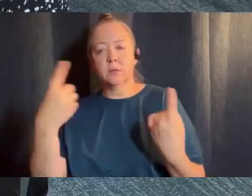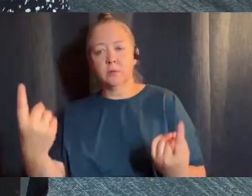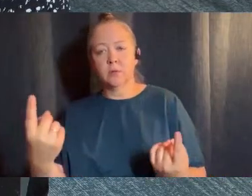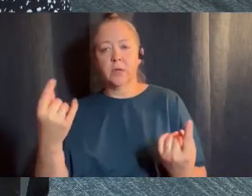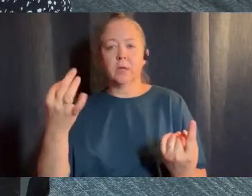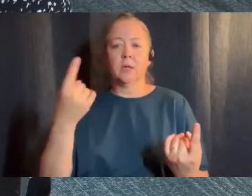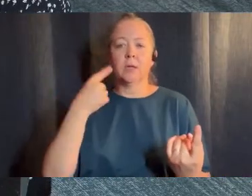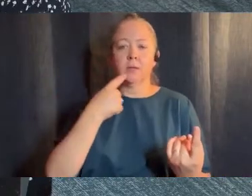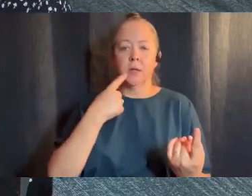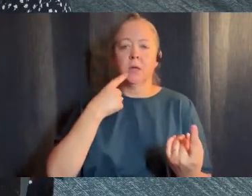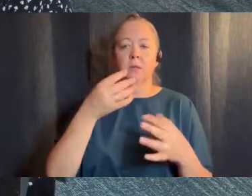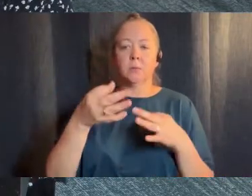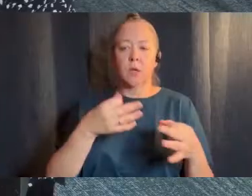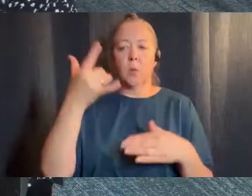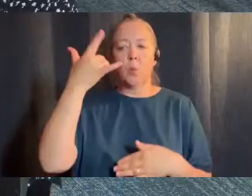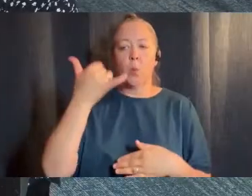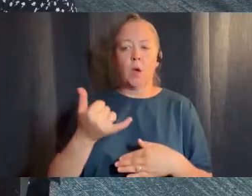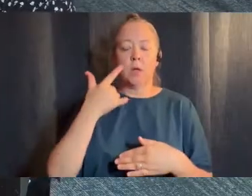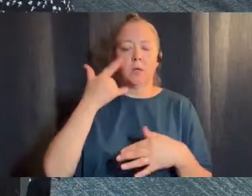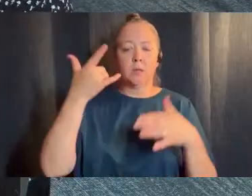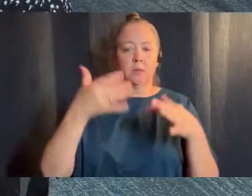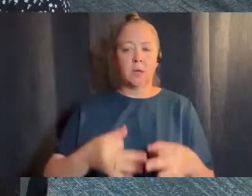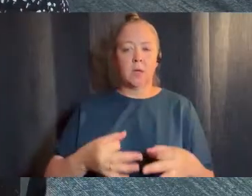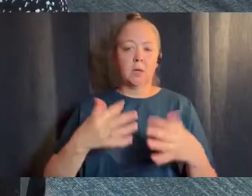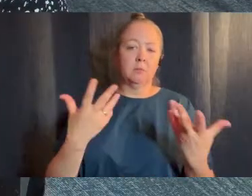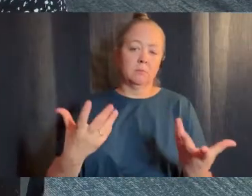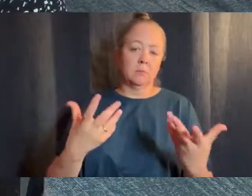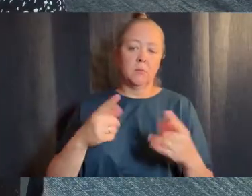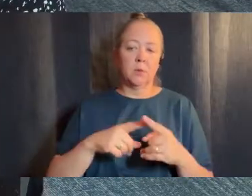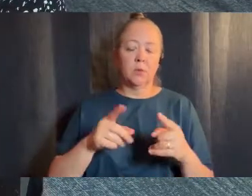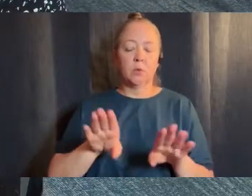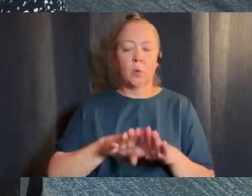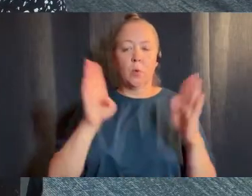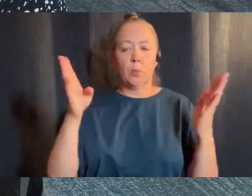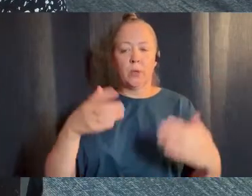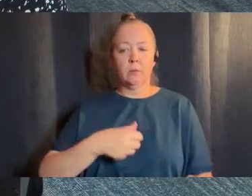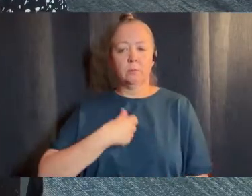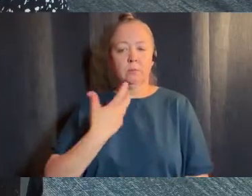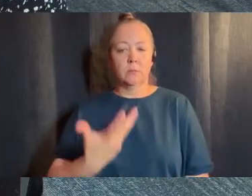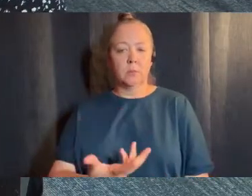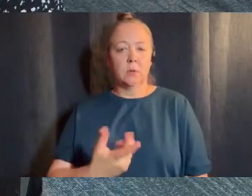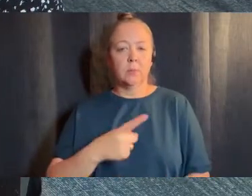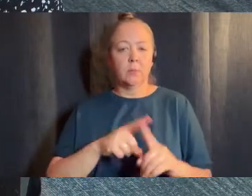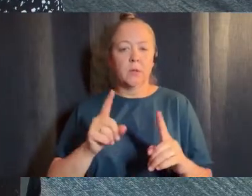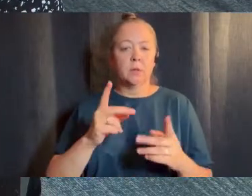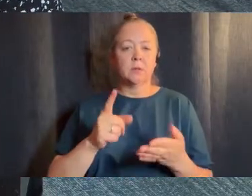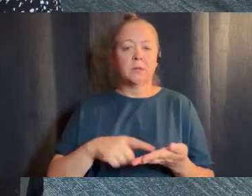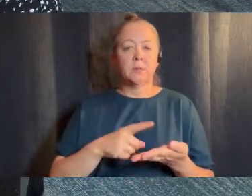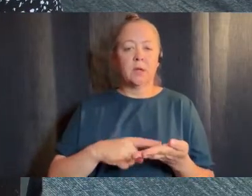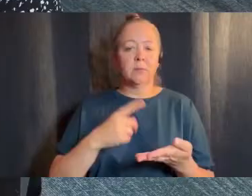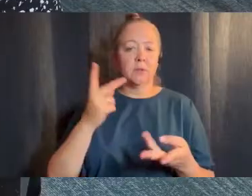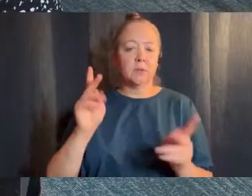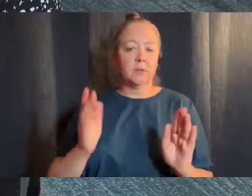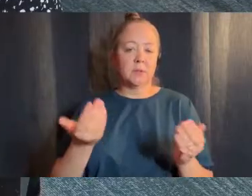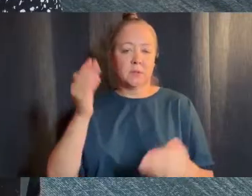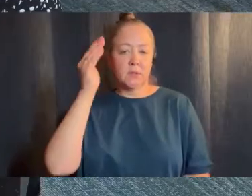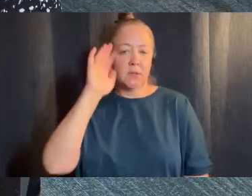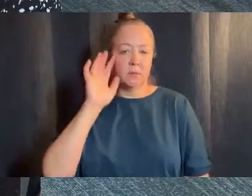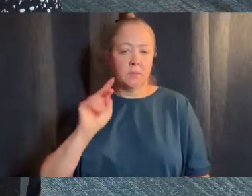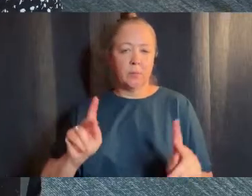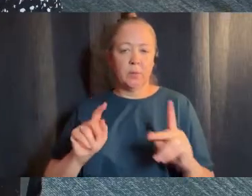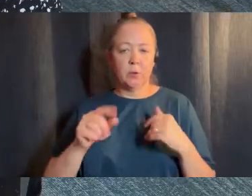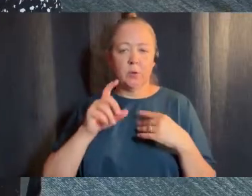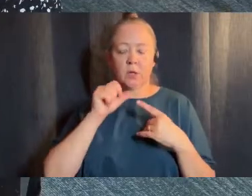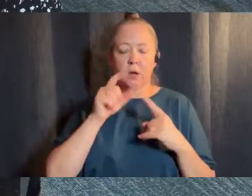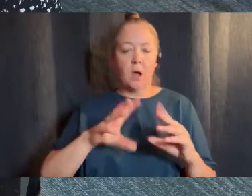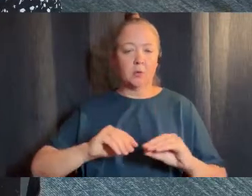it. Unfortunately, sometimes it seems that people in town aren't transparent and take actions, and then you find